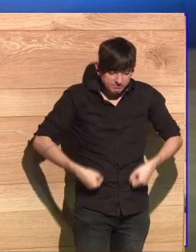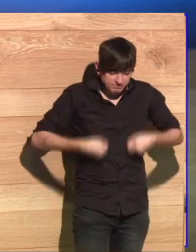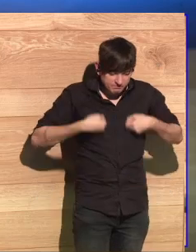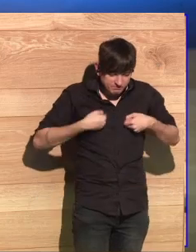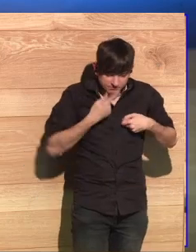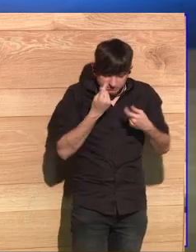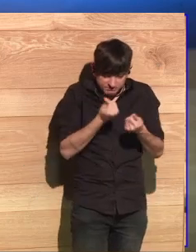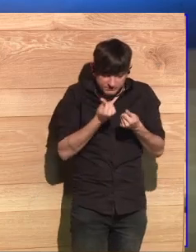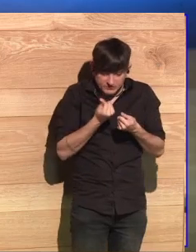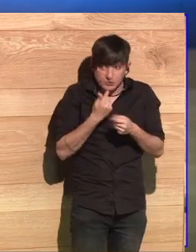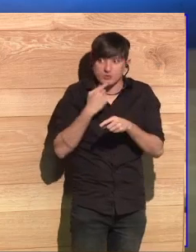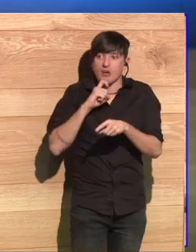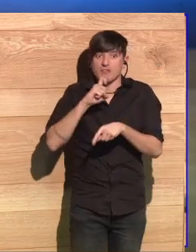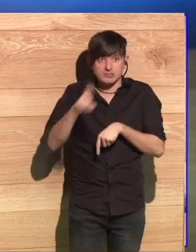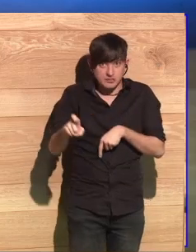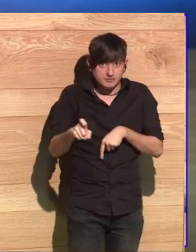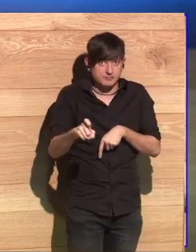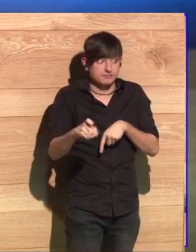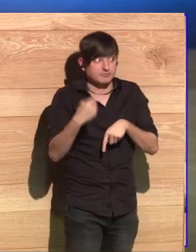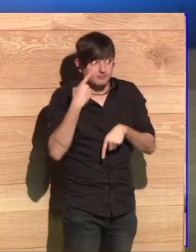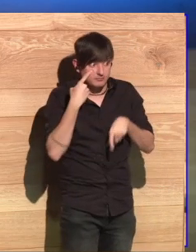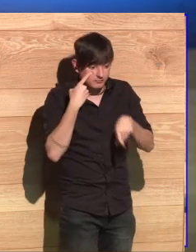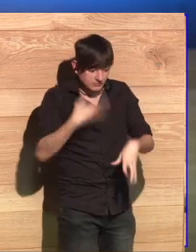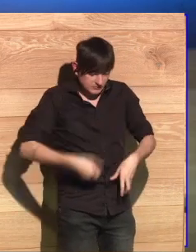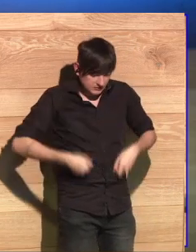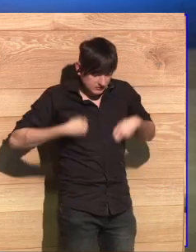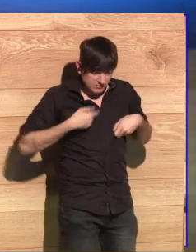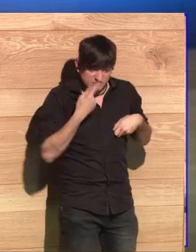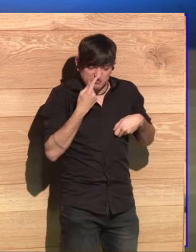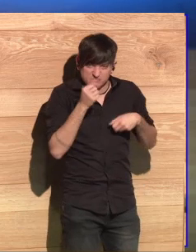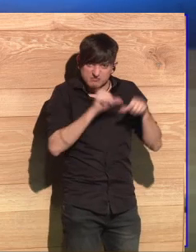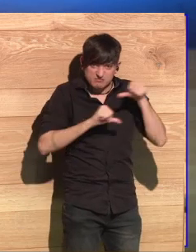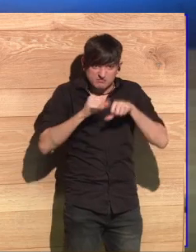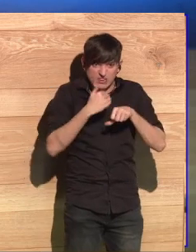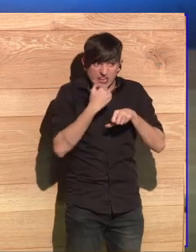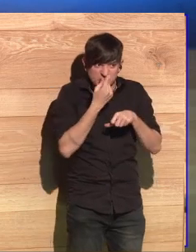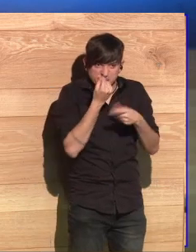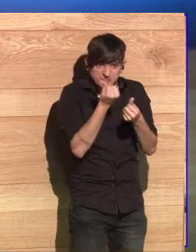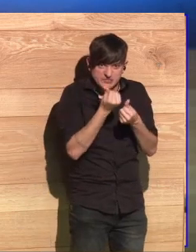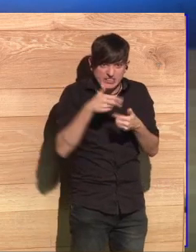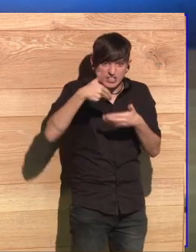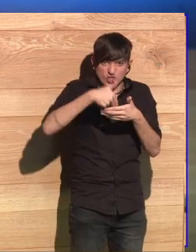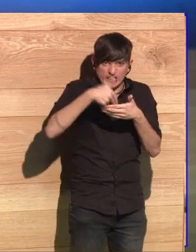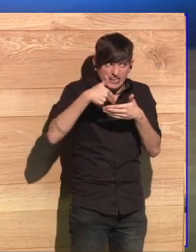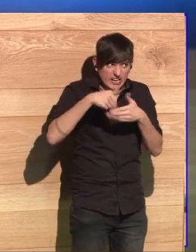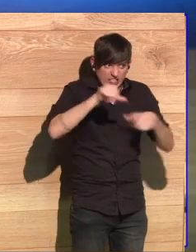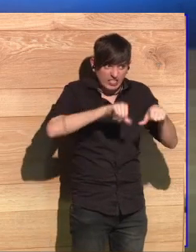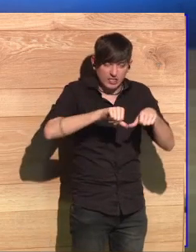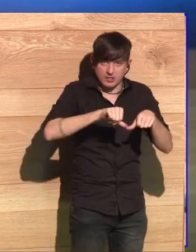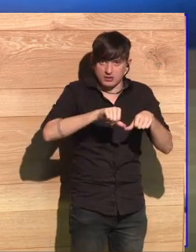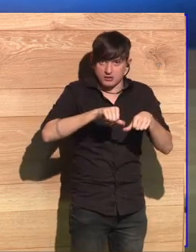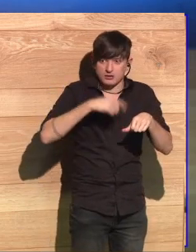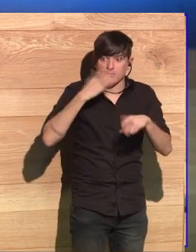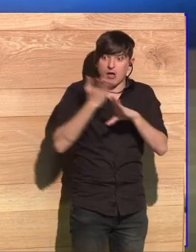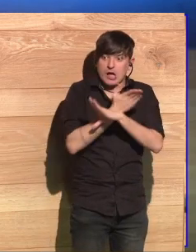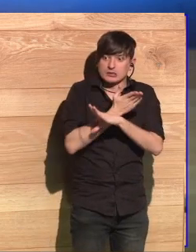or gasoline. Don't light a cigarette. And otherwise they would have both been burnt to a crisp. And that's